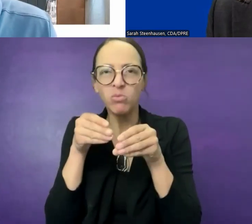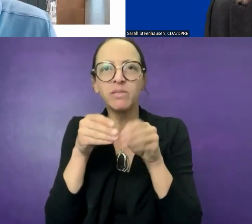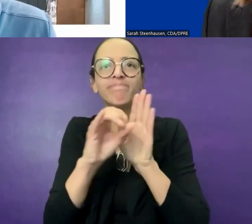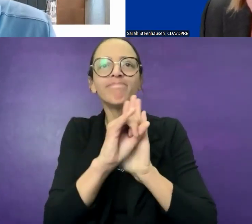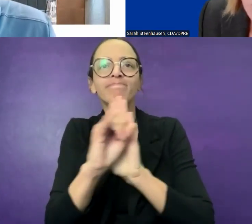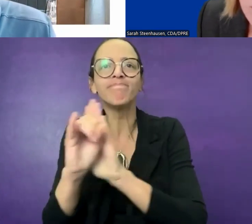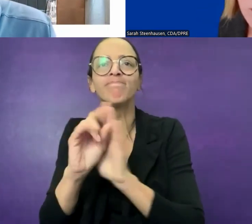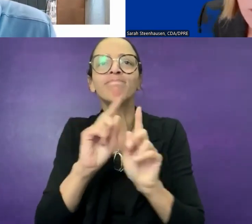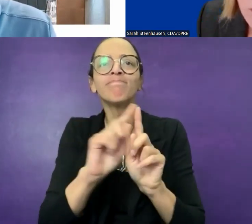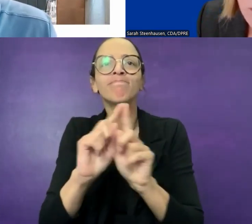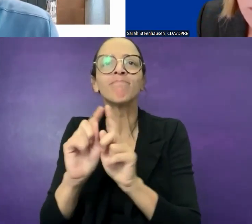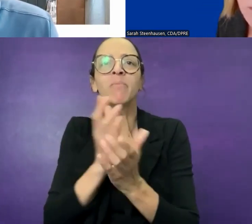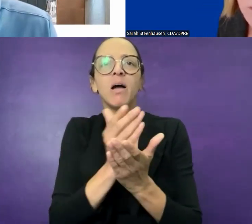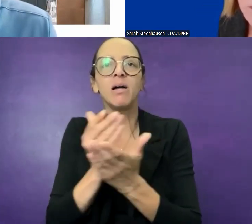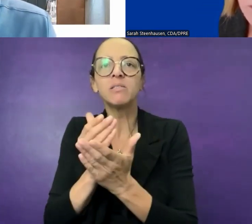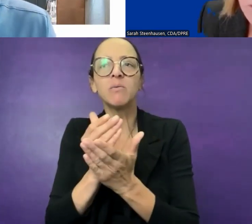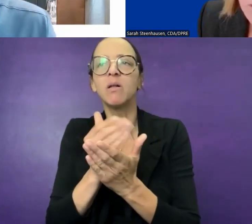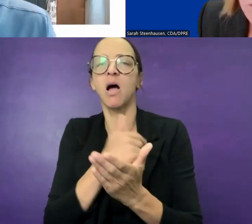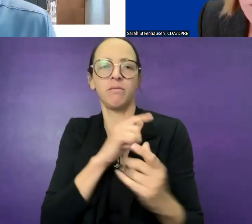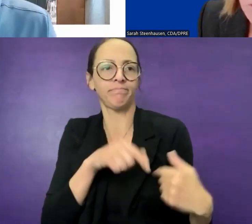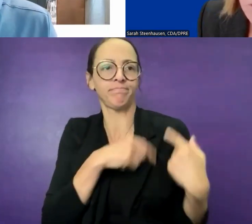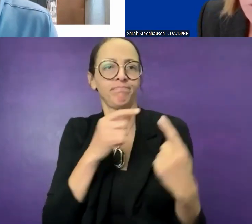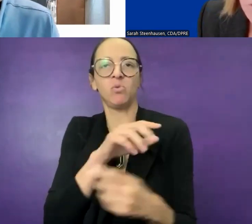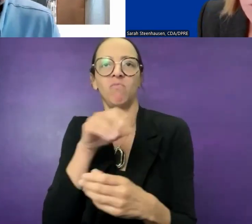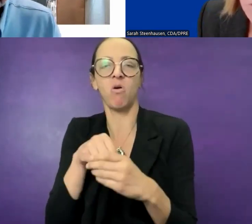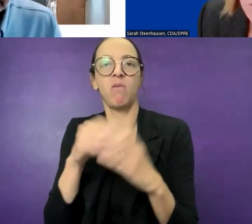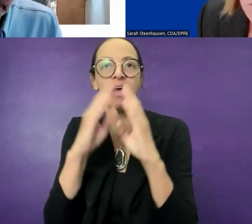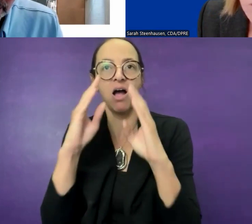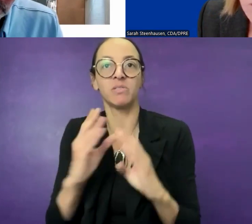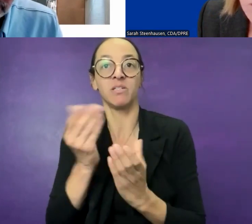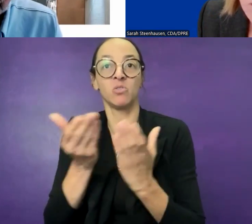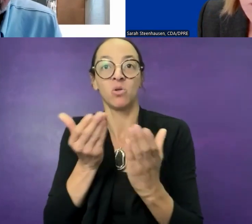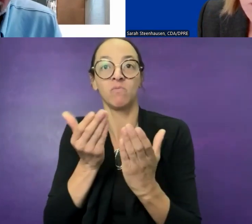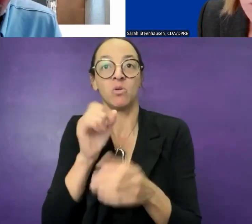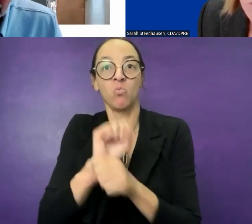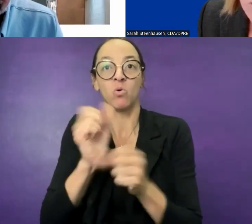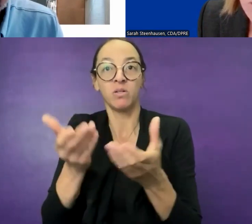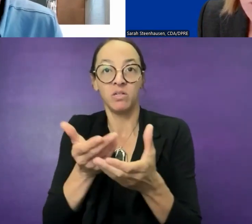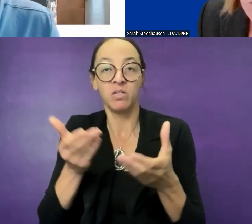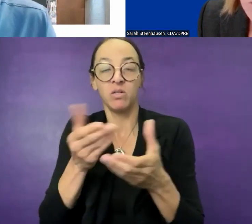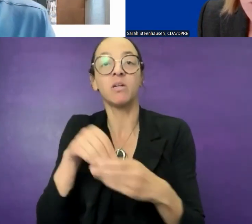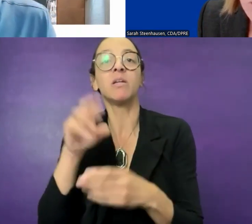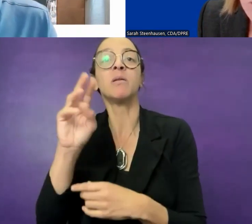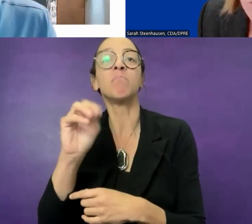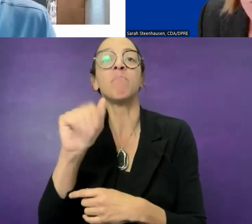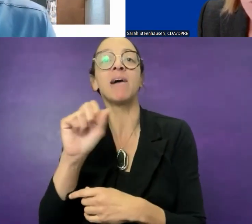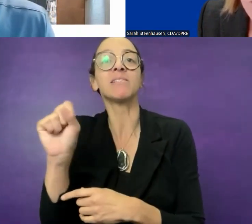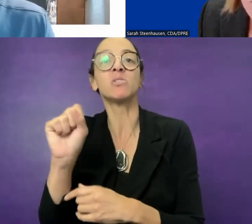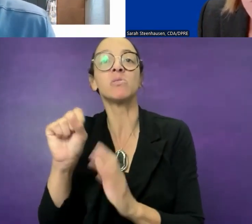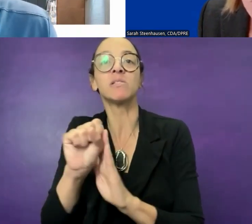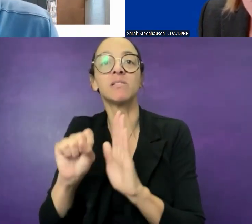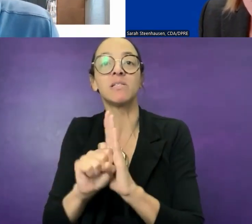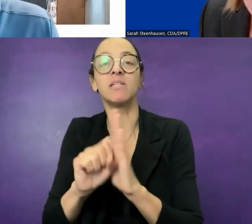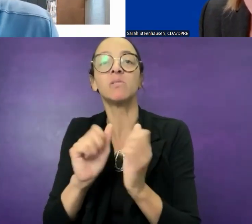and services work here in Massachusetts with Hebrew Senior Life, and so I'm very familiar with that